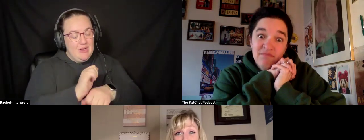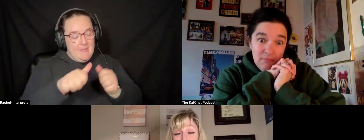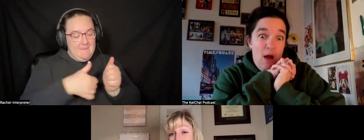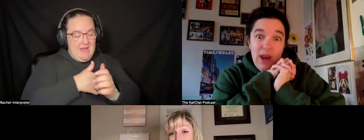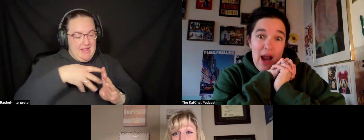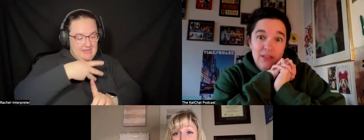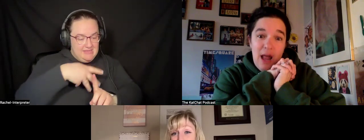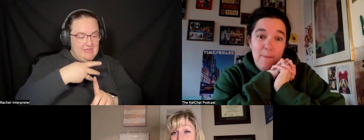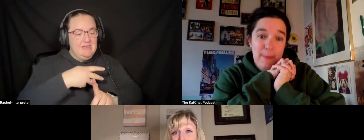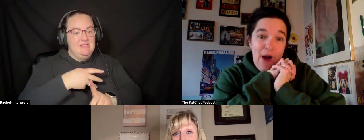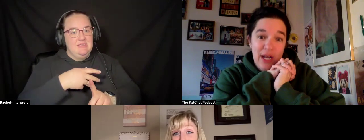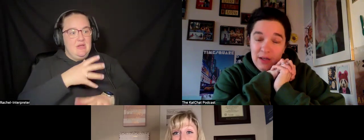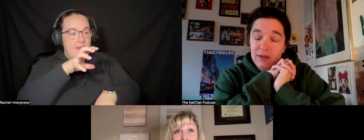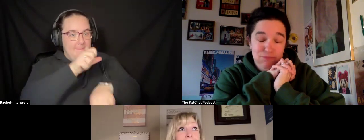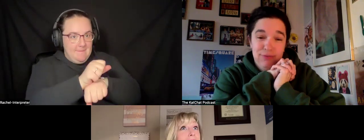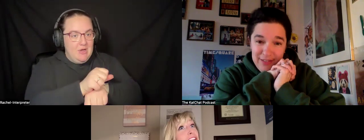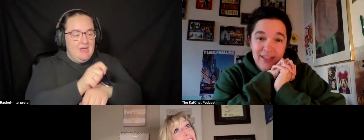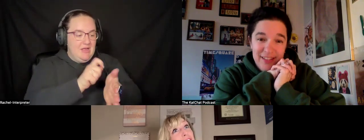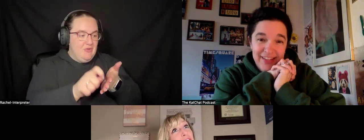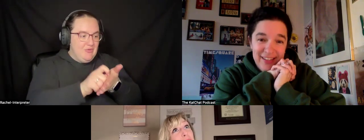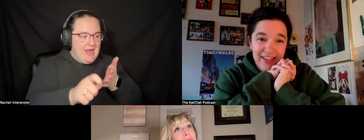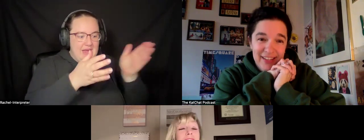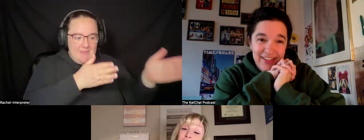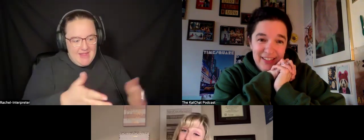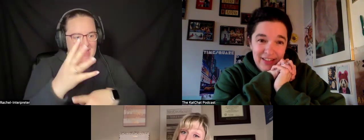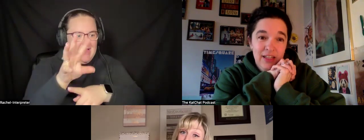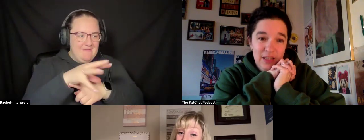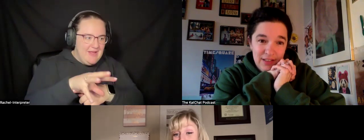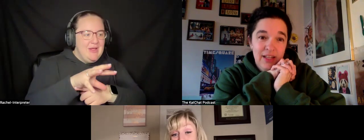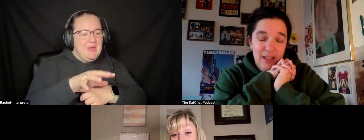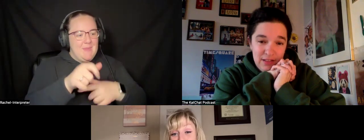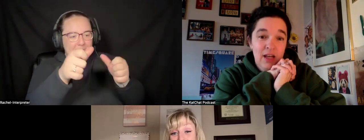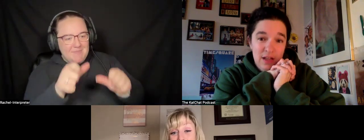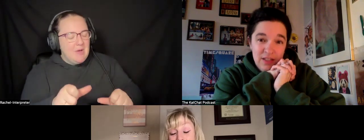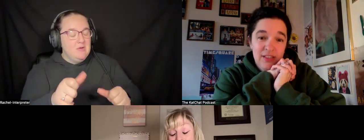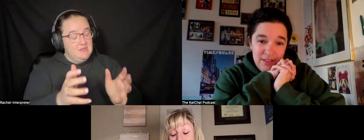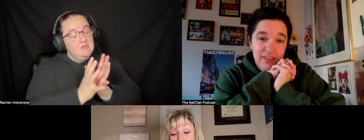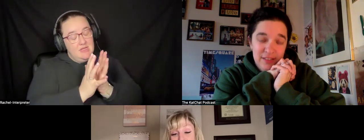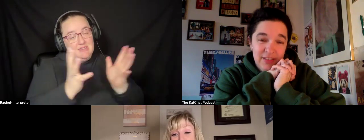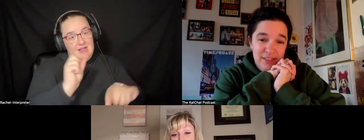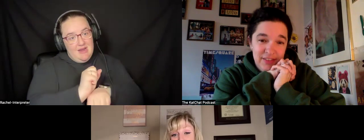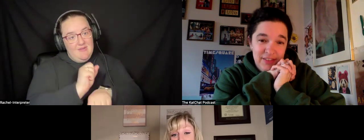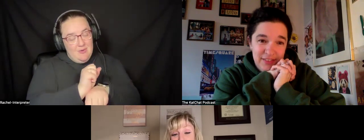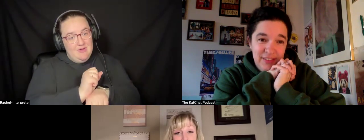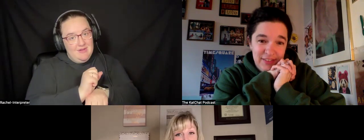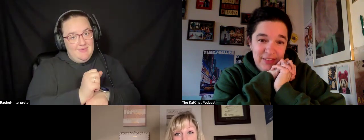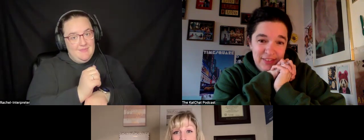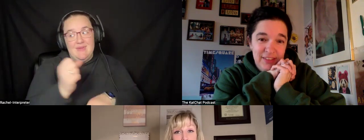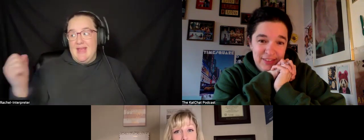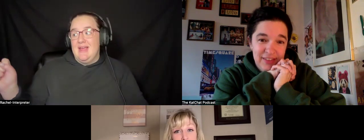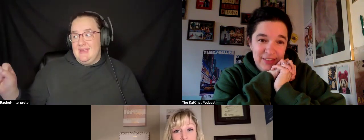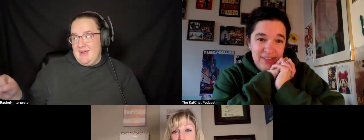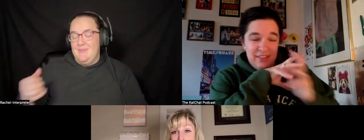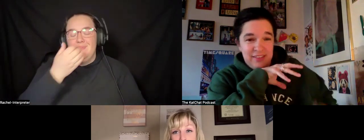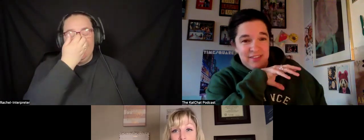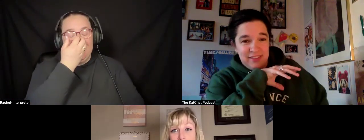to book Oh and yeah, write tell and me about it. plan and film and post. It's a lot. And so, as if I'm